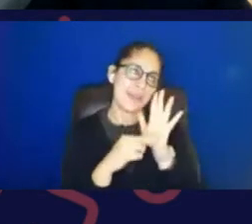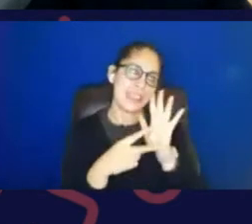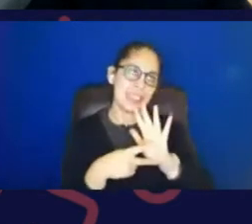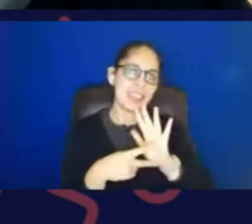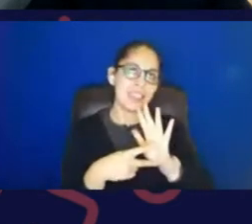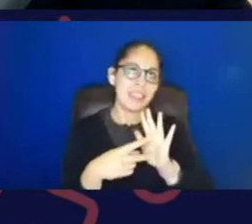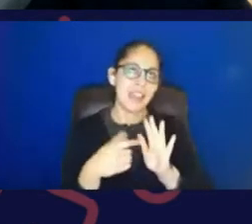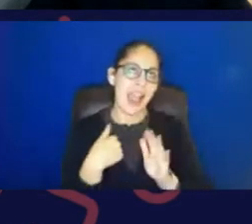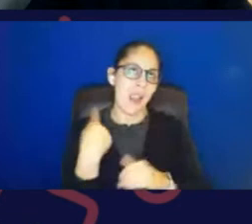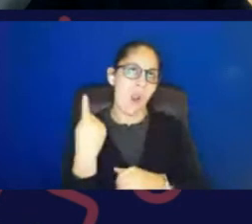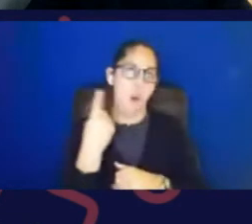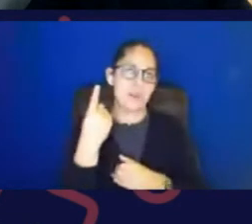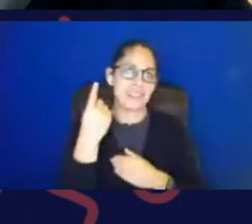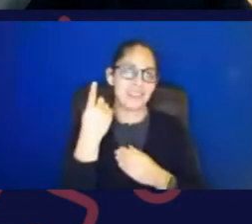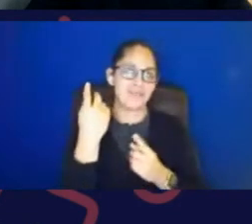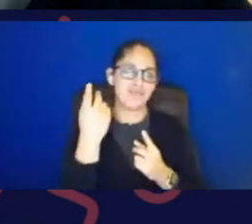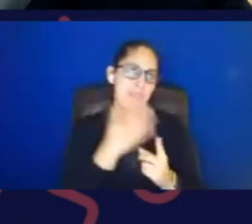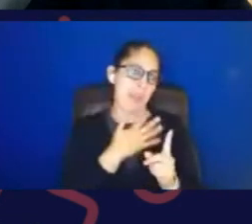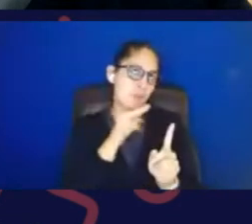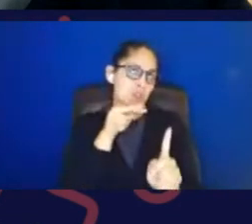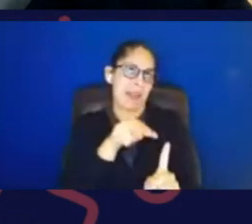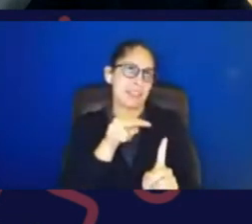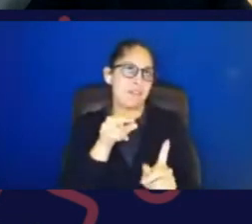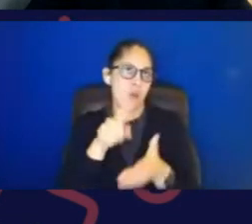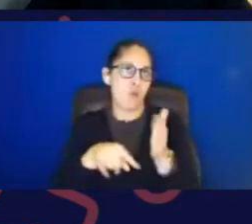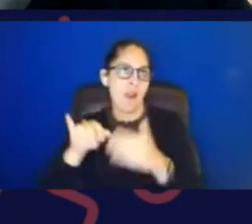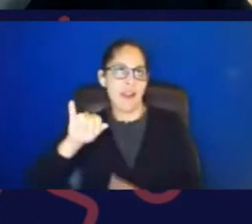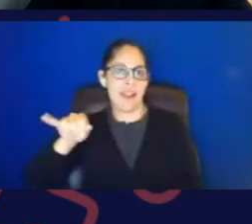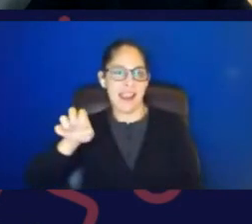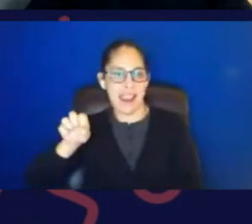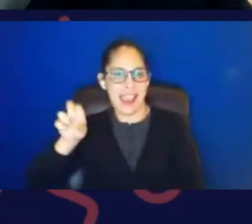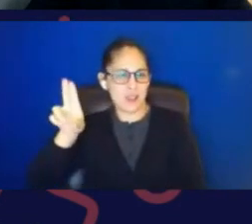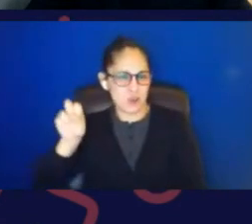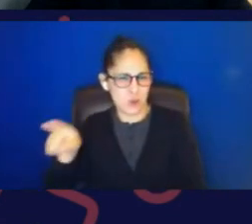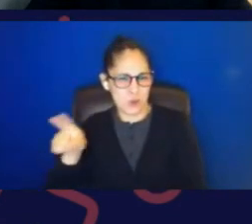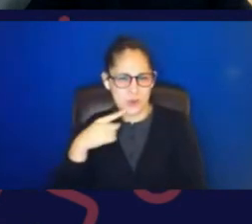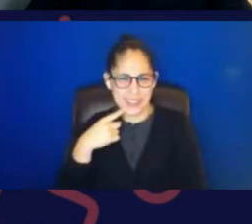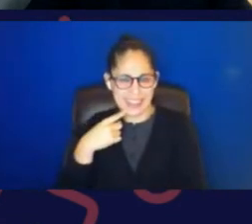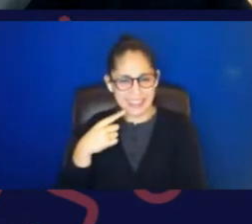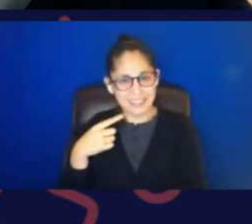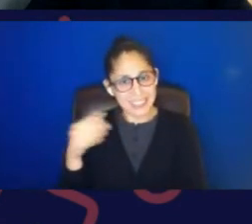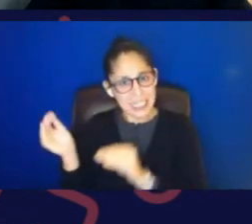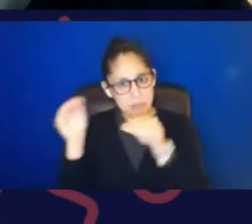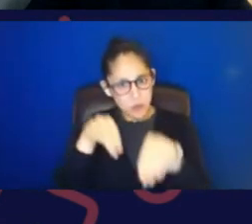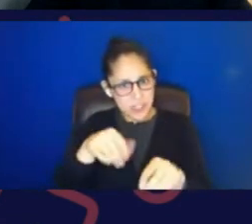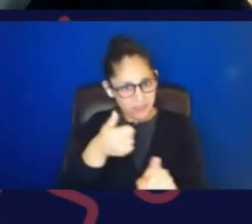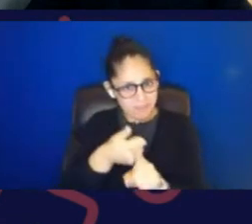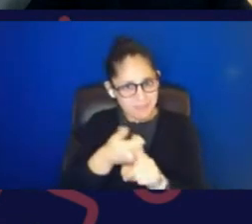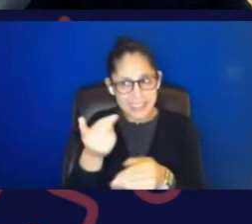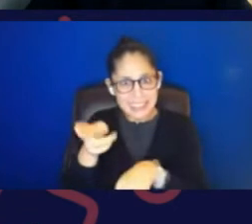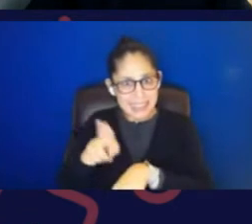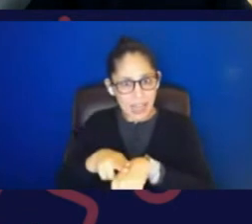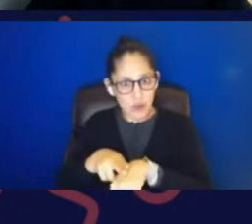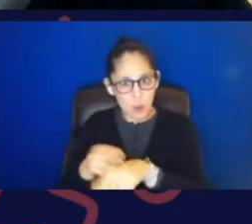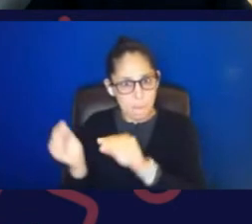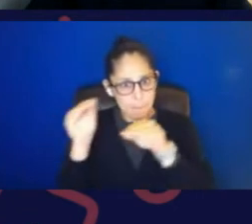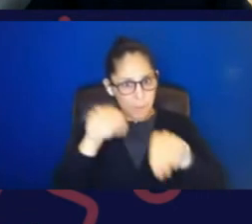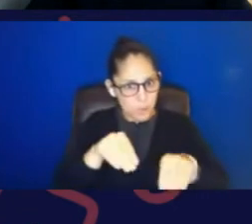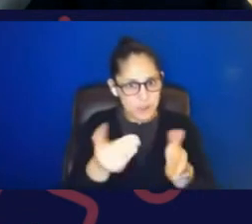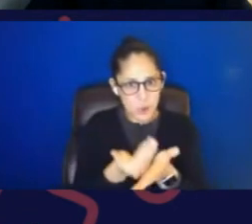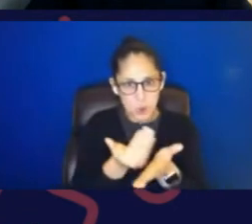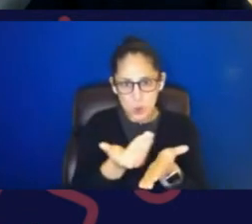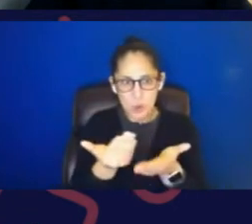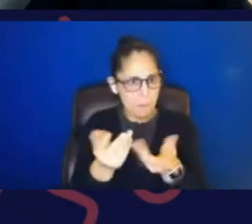thought, and Jesus was saying that, yeah, I mean, immigration is a natural thing too. So a part of the